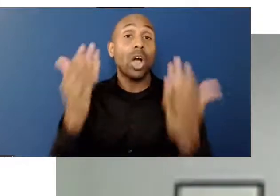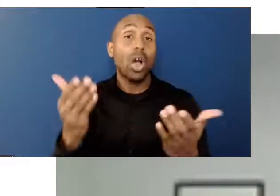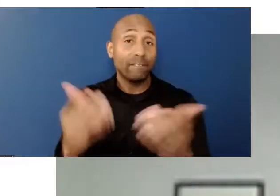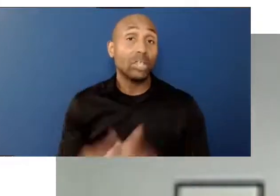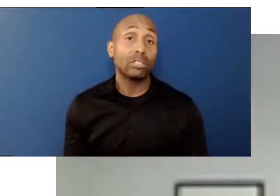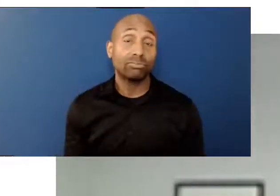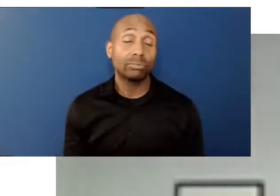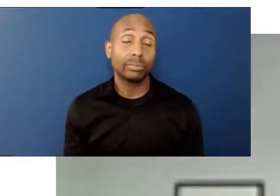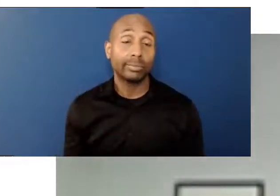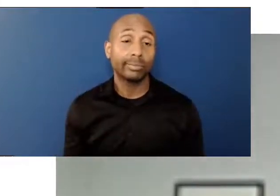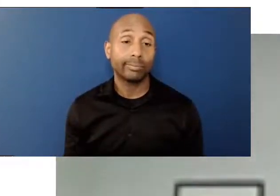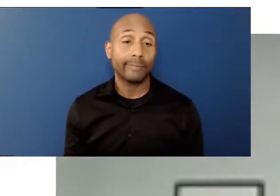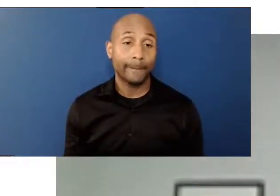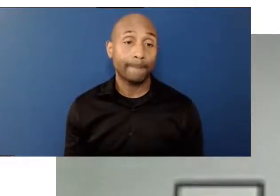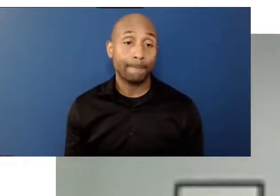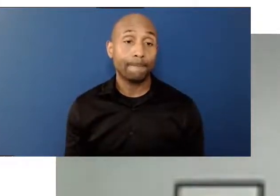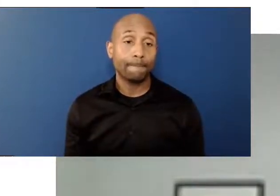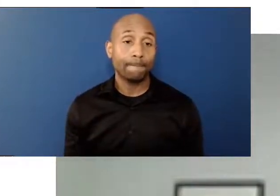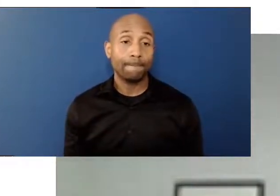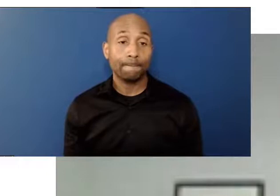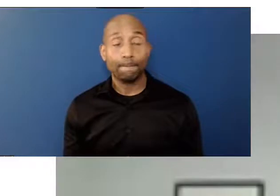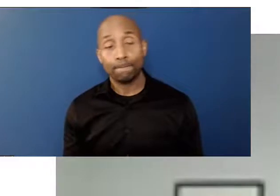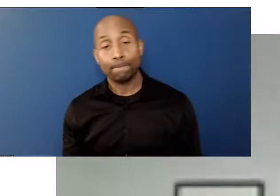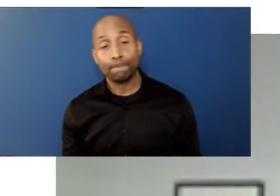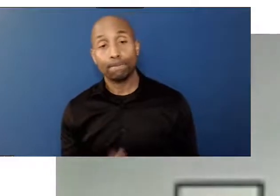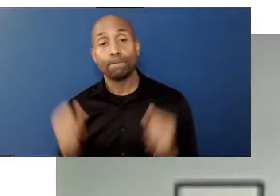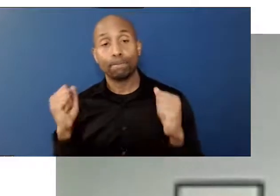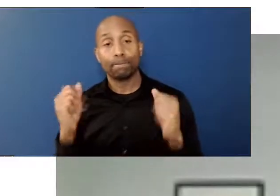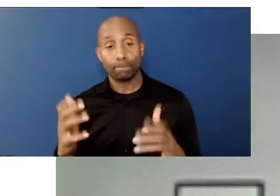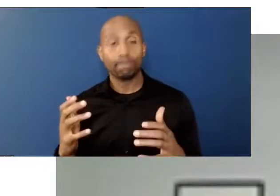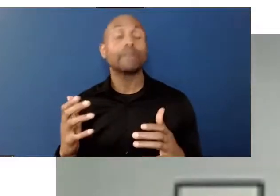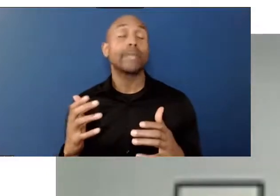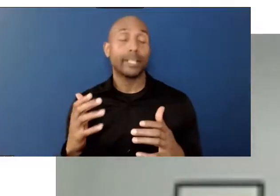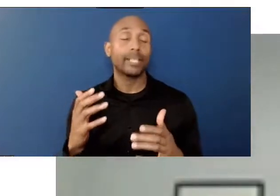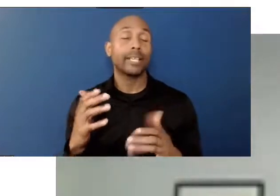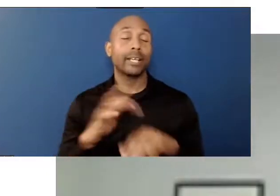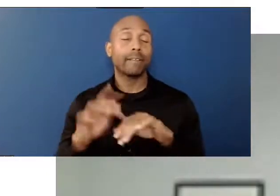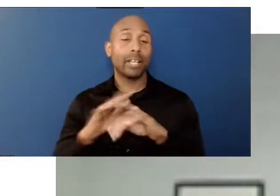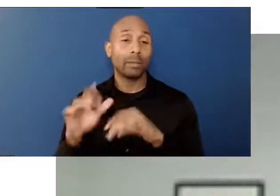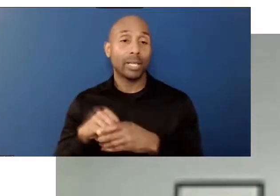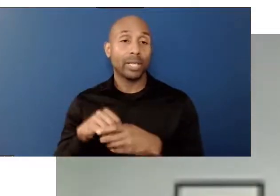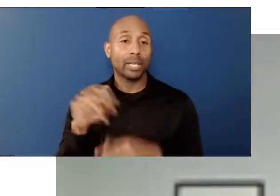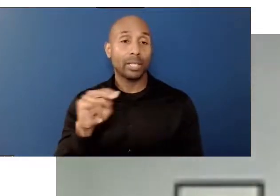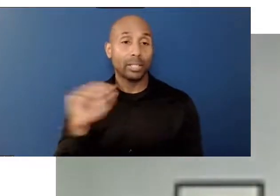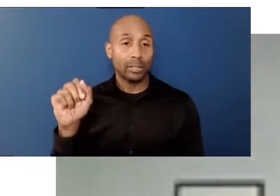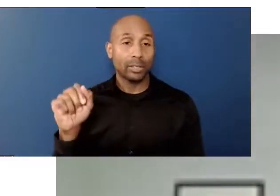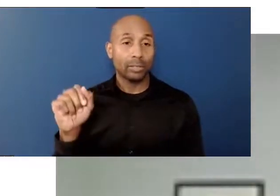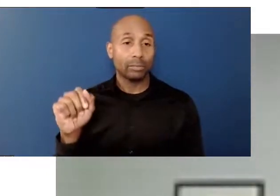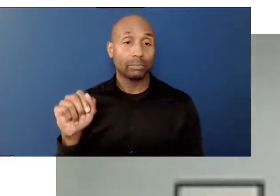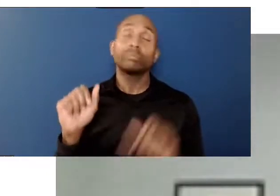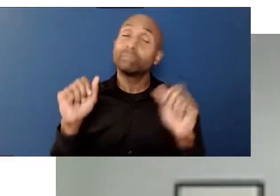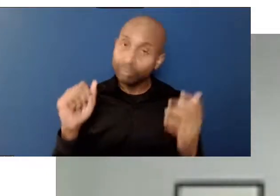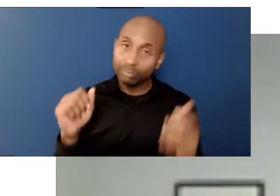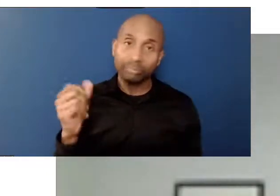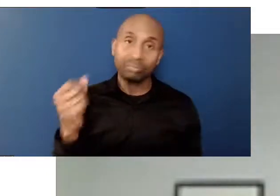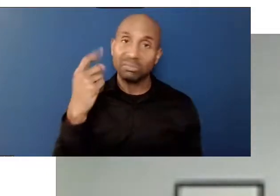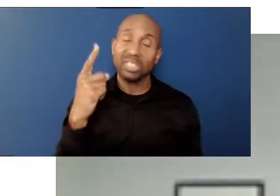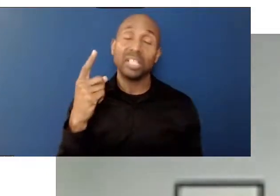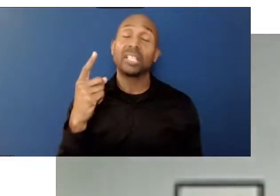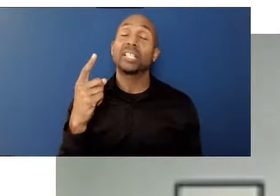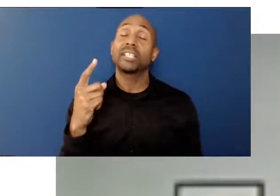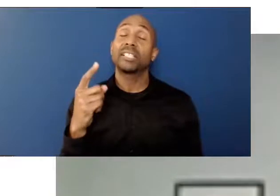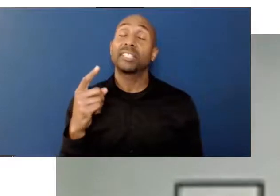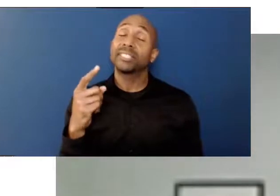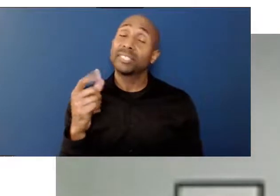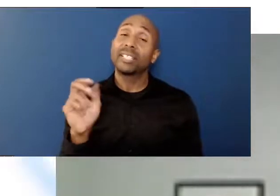there are many supports available in Nova Scotia, and it can be challenging to navigate those many supports that are